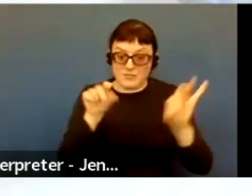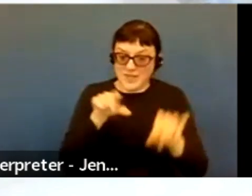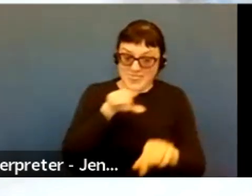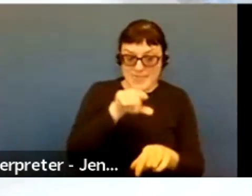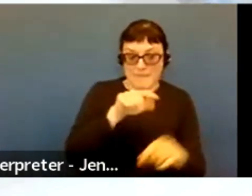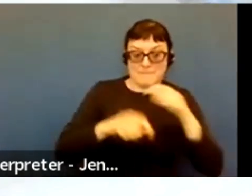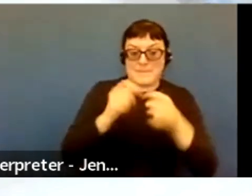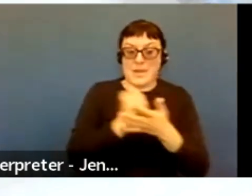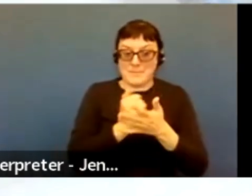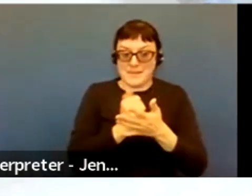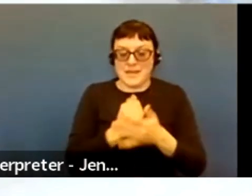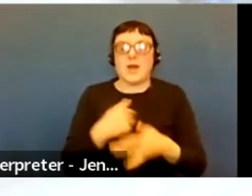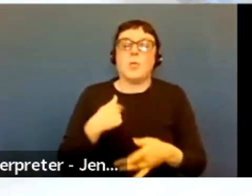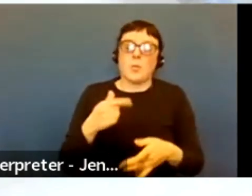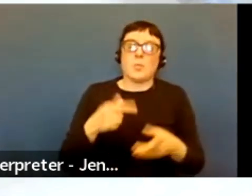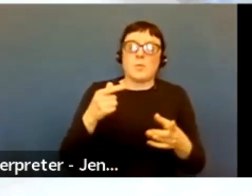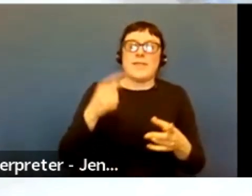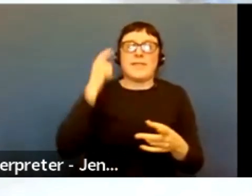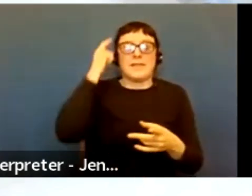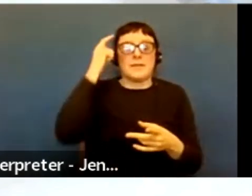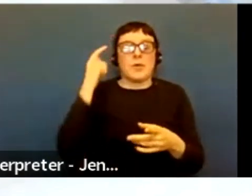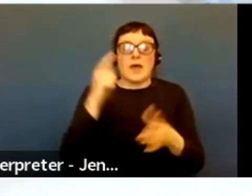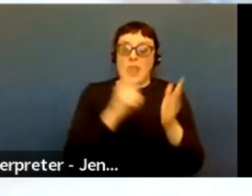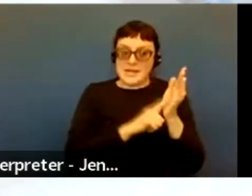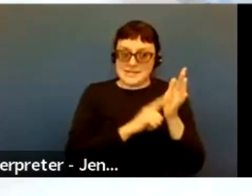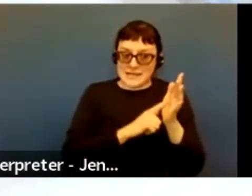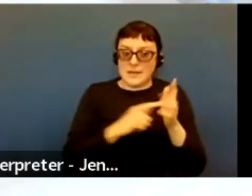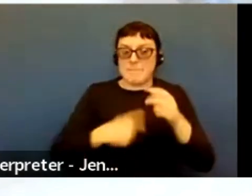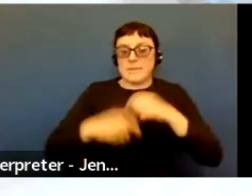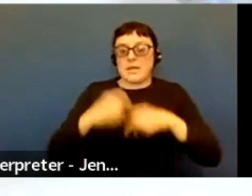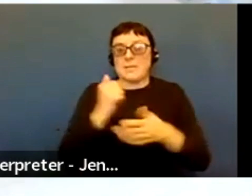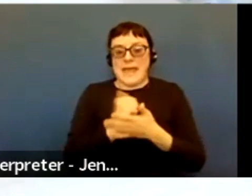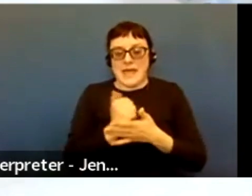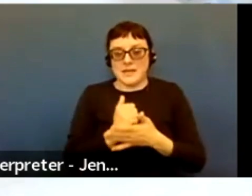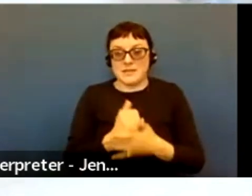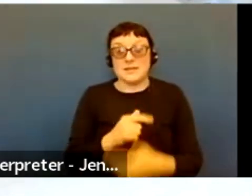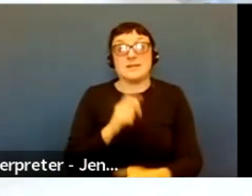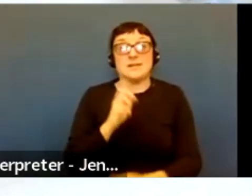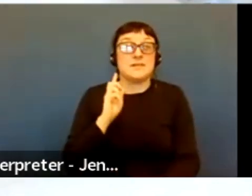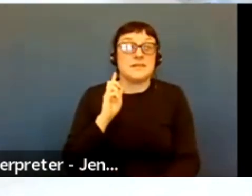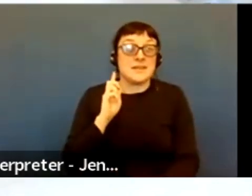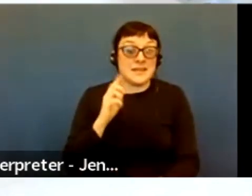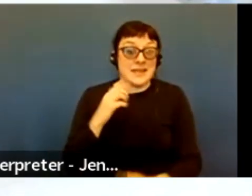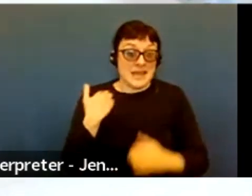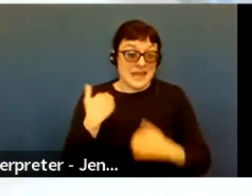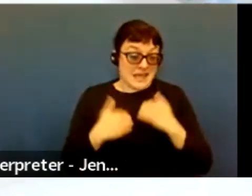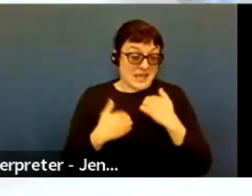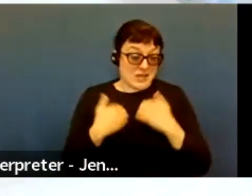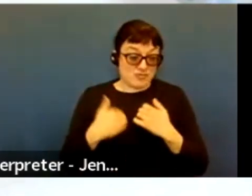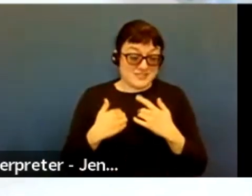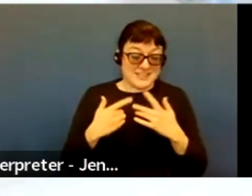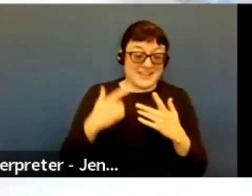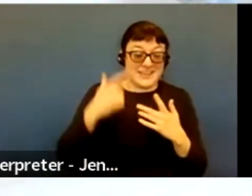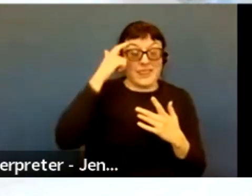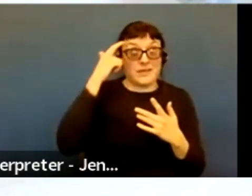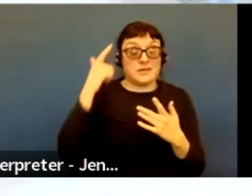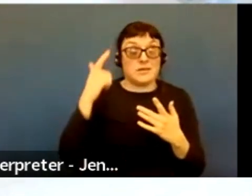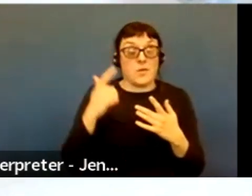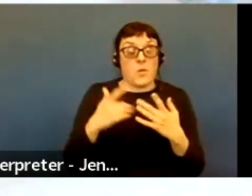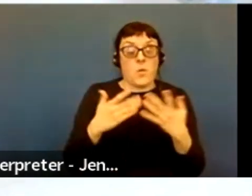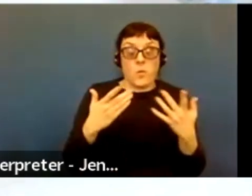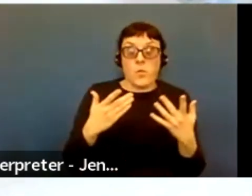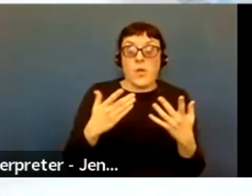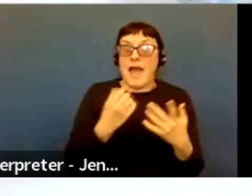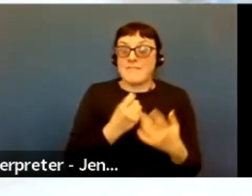going to go with Lysander is gay. So then that makes it a very interesting level playing field for